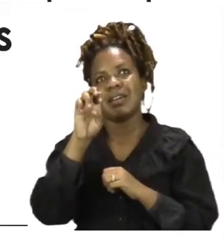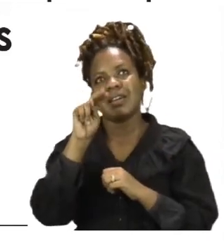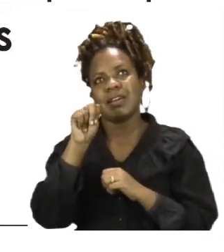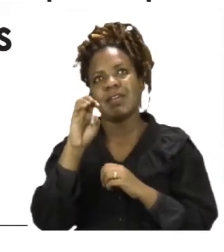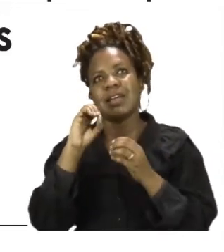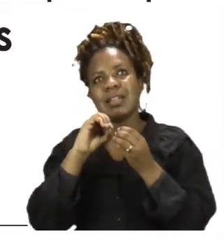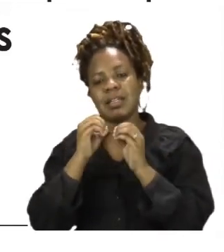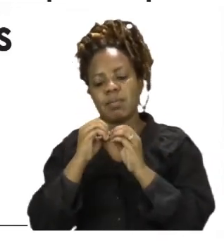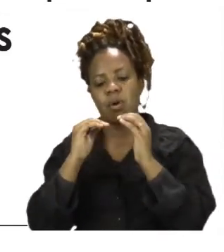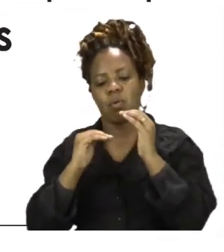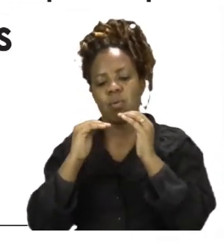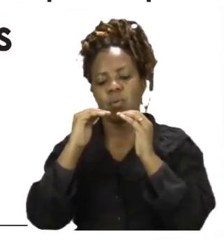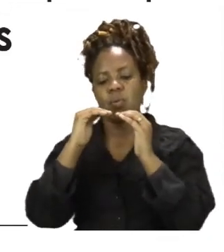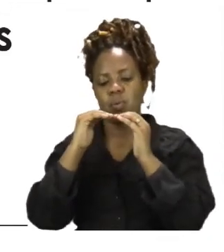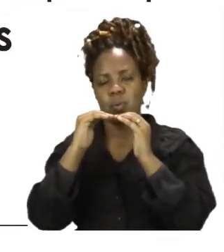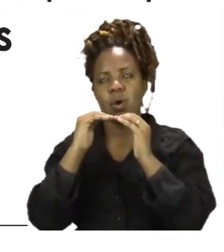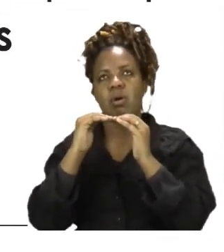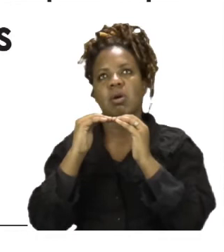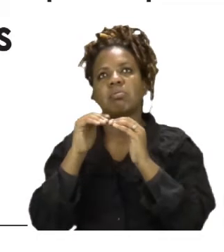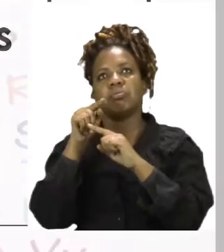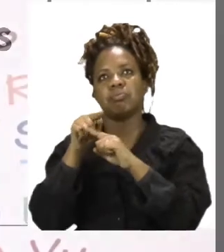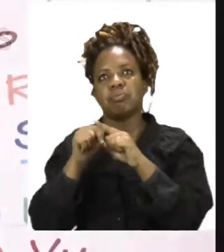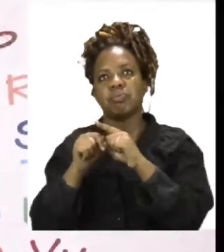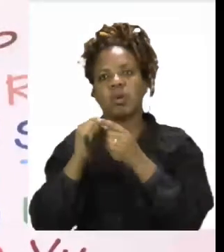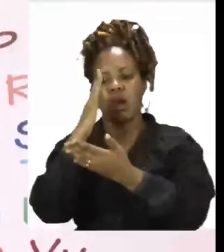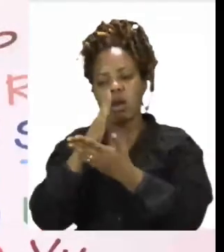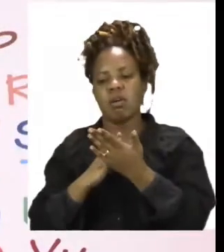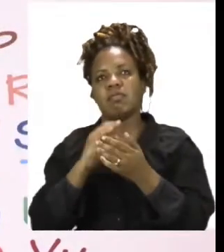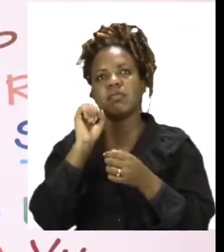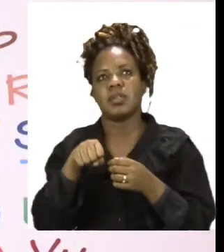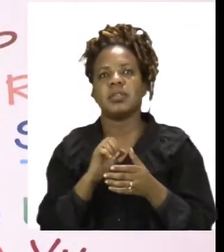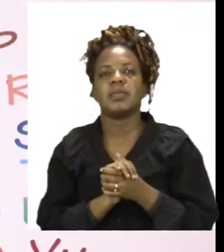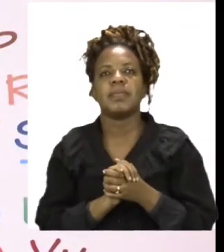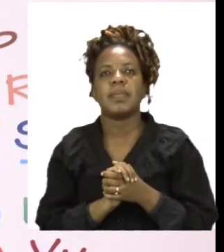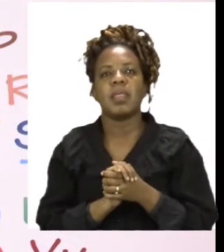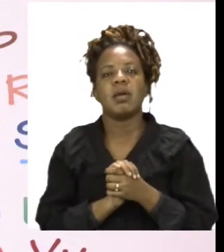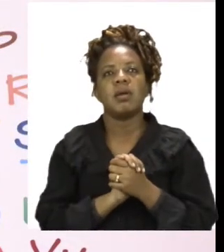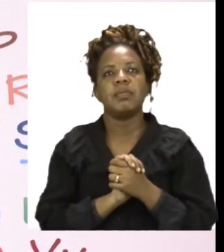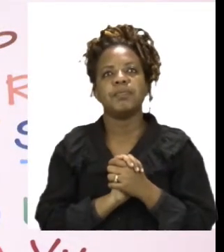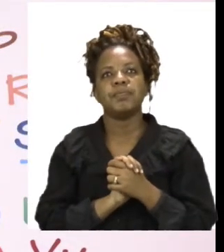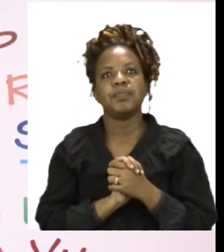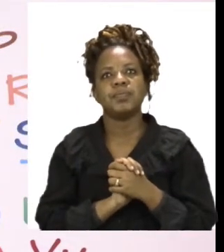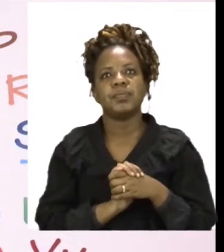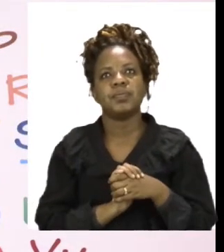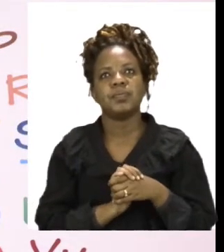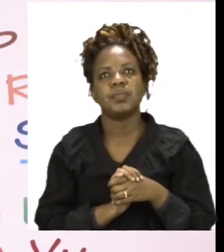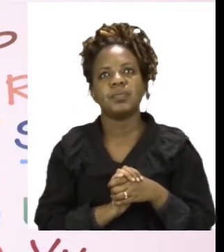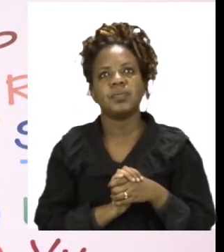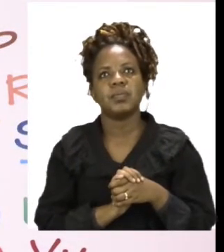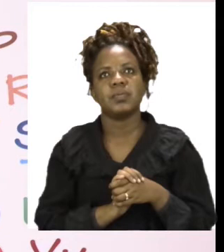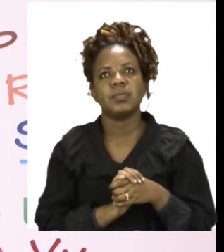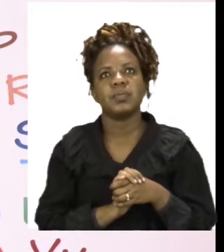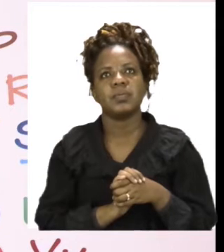we do that though, I would like to help you remember what an odd number is and what an even number is. So let us take a look at the